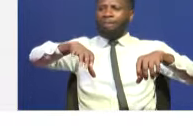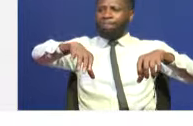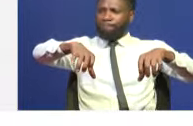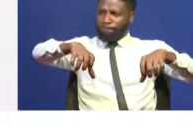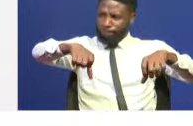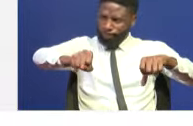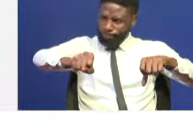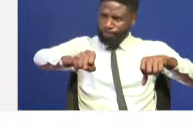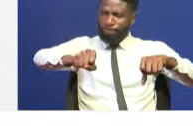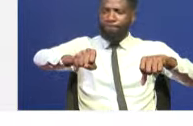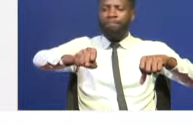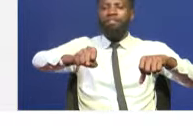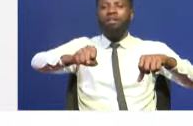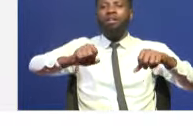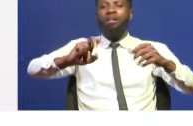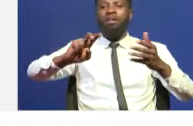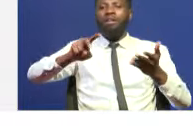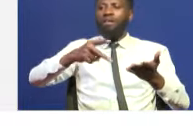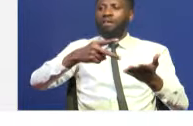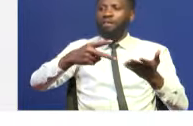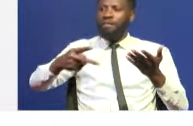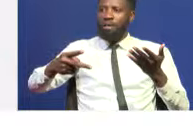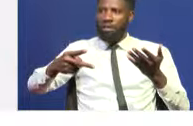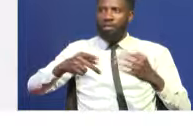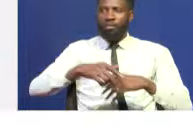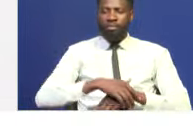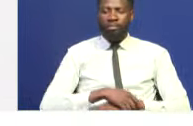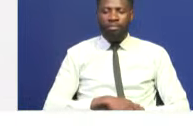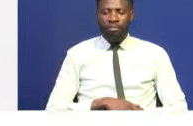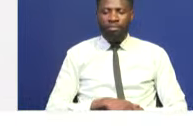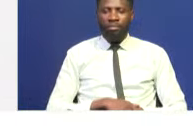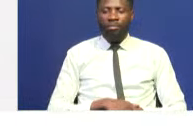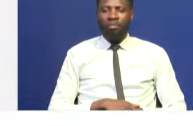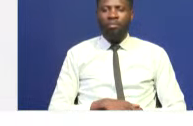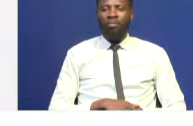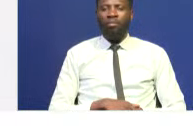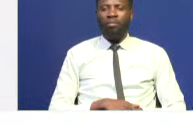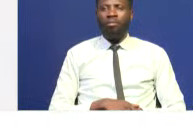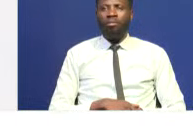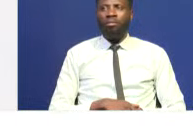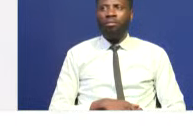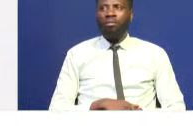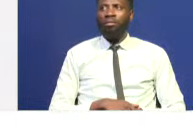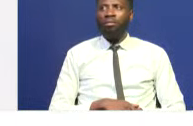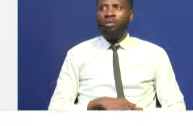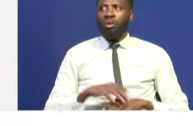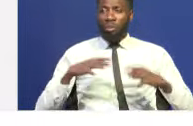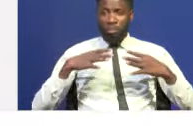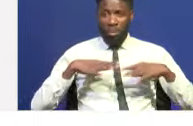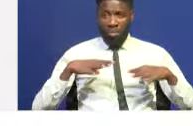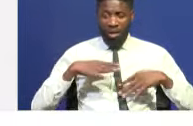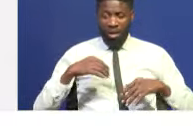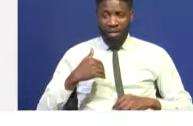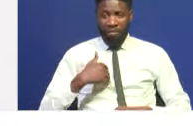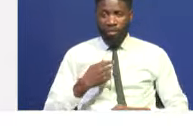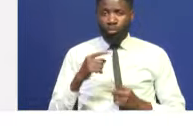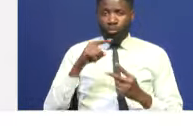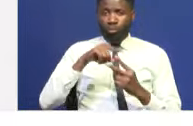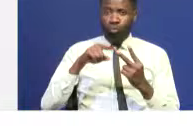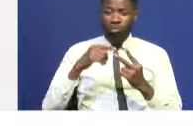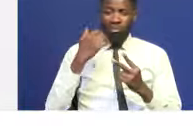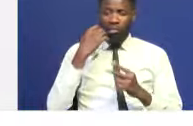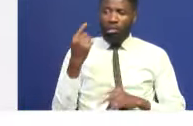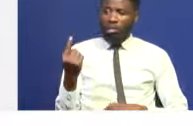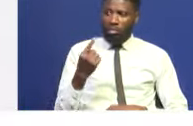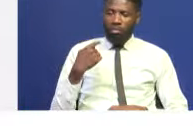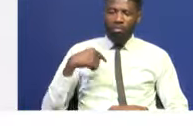I got 2 clients. One had a blunt chest injury, whom I referred after first aid to